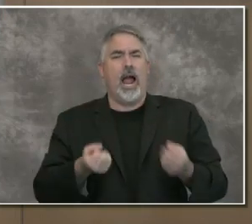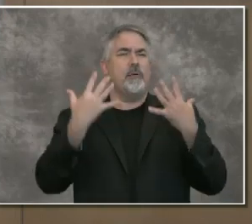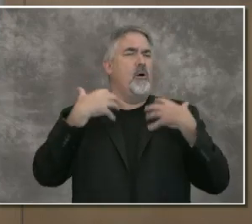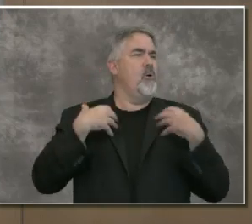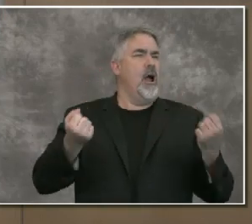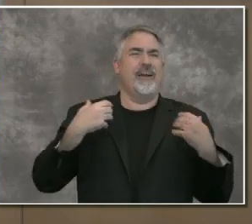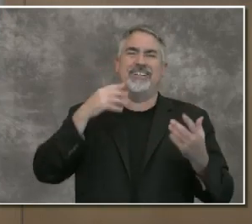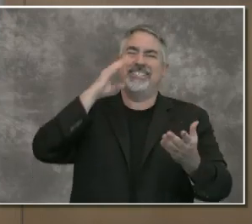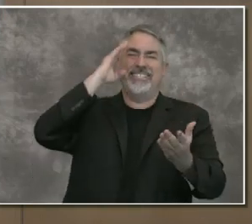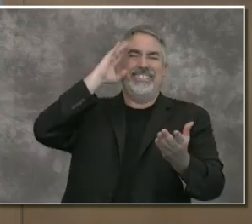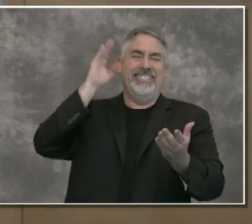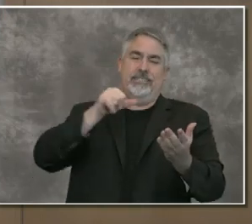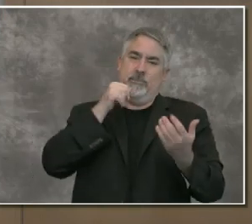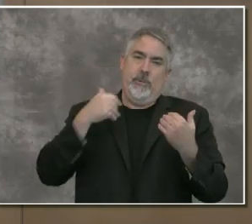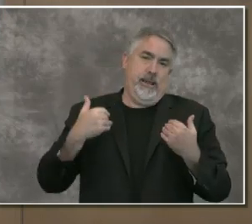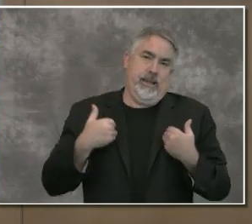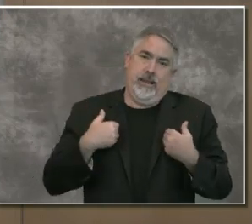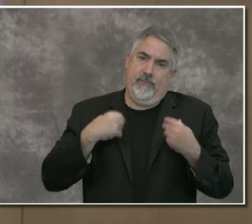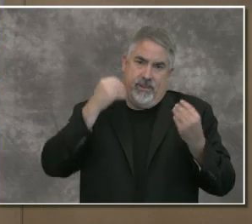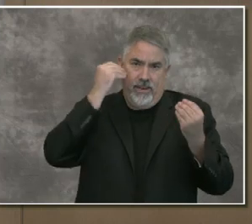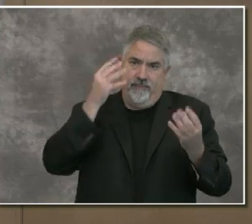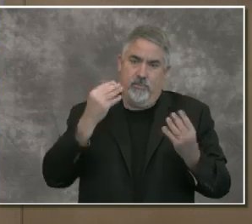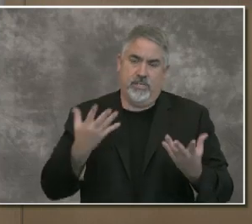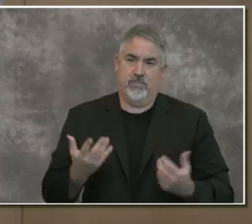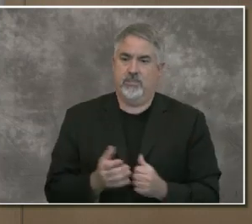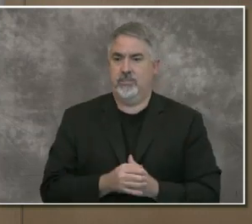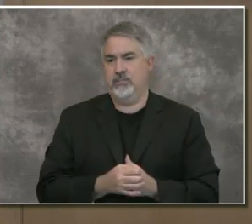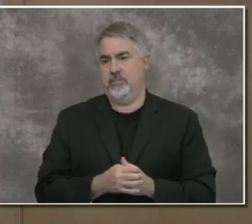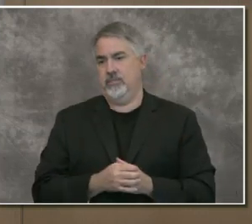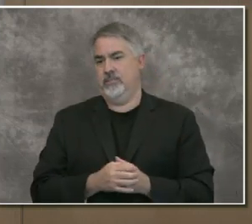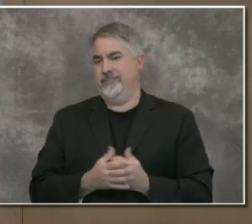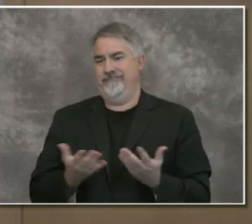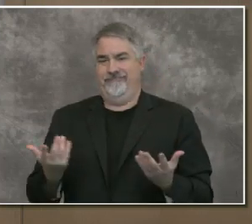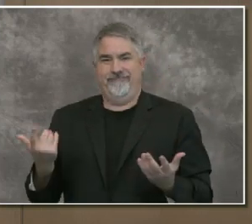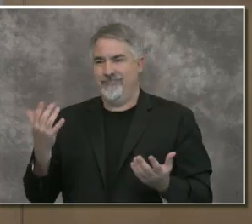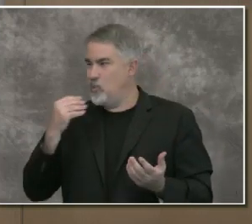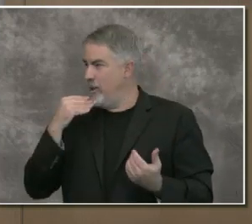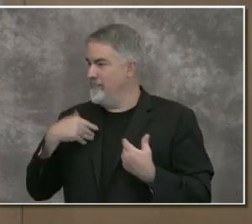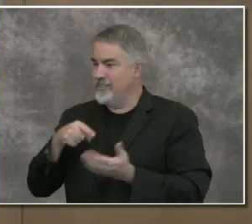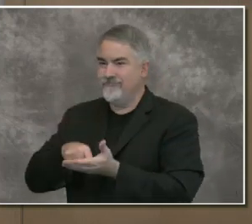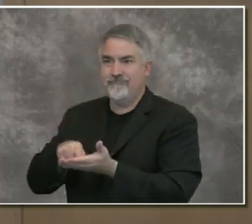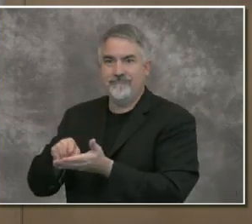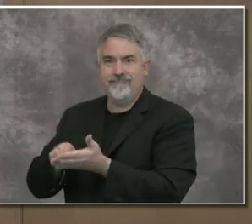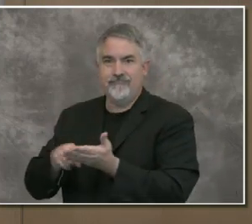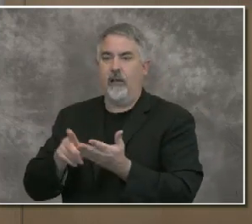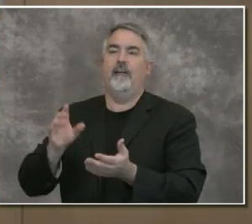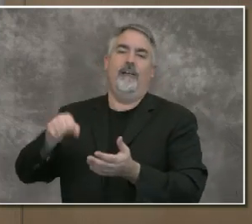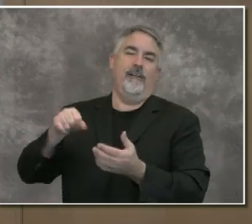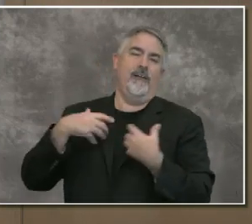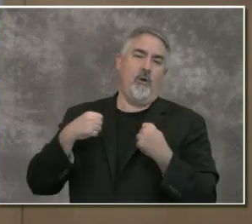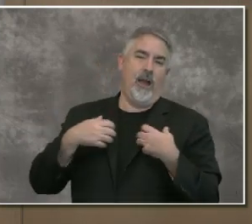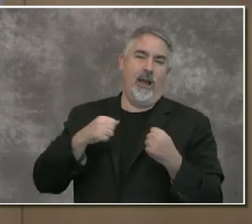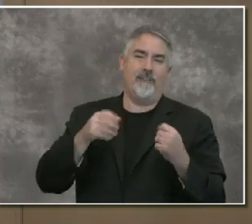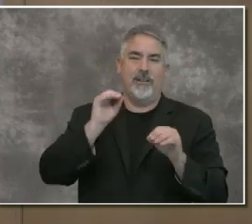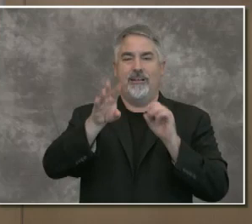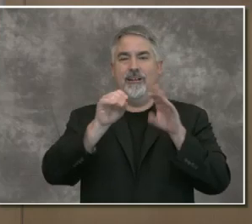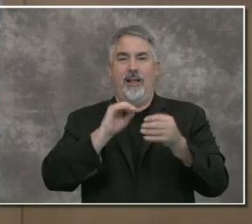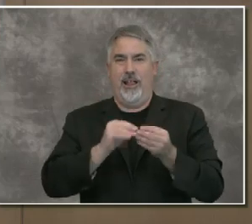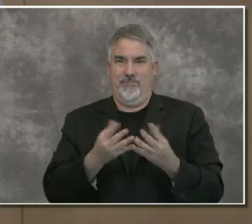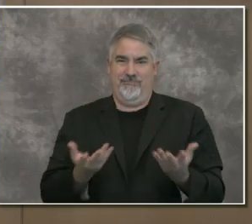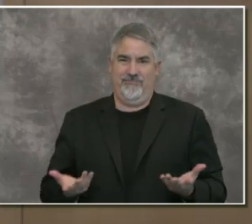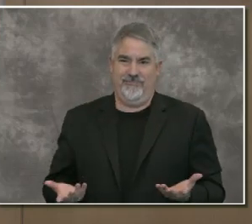don't have the ability to spend a lot of investigator time to follow up on that. Our investigators are actually